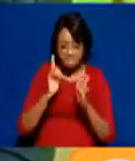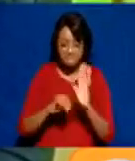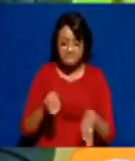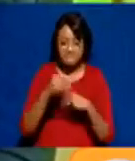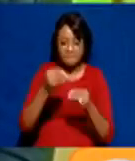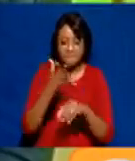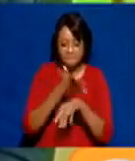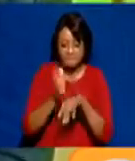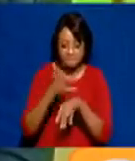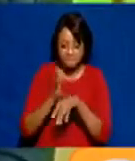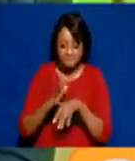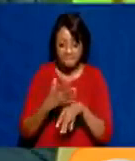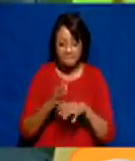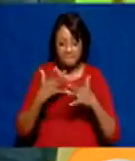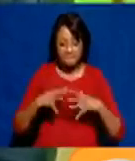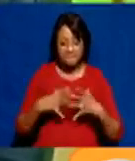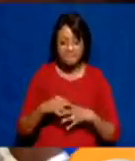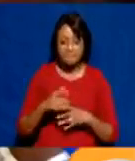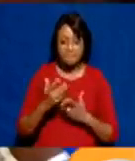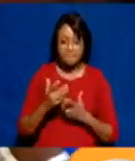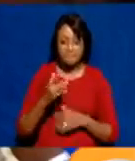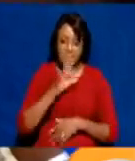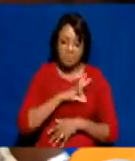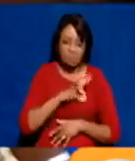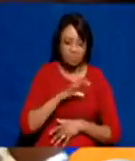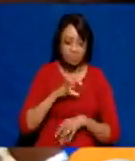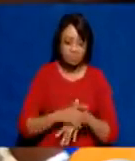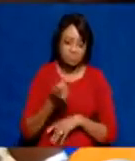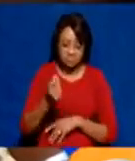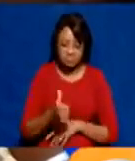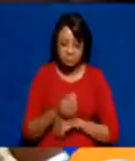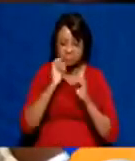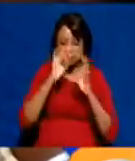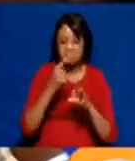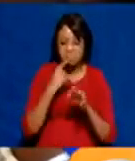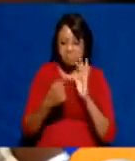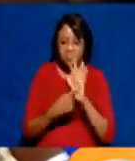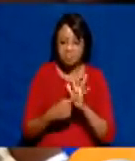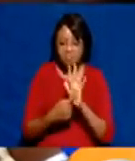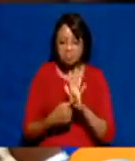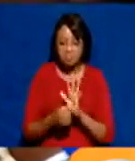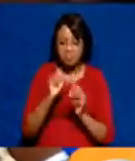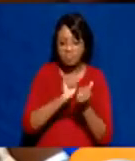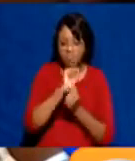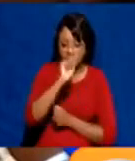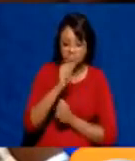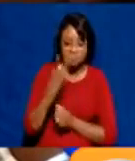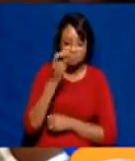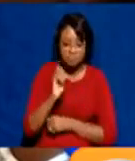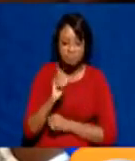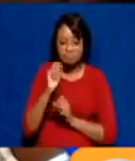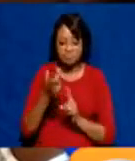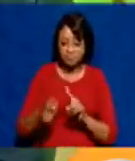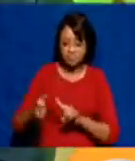waste collector, the waste picker, yeah, a fair wage, right? Okay. If you're talking about earning 15 shillings or 20 shillings, can this go high